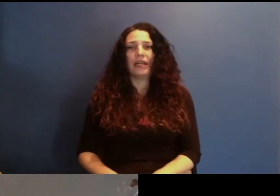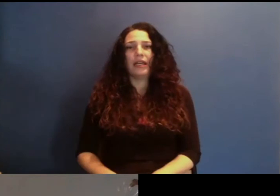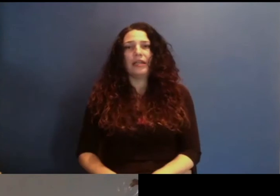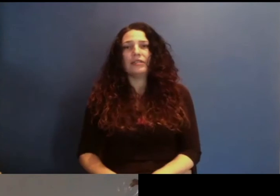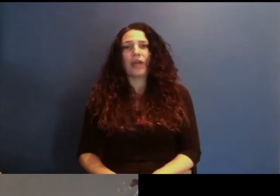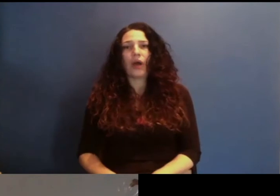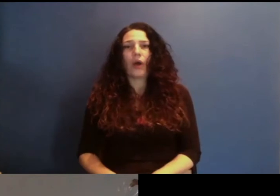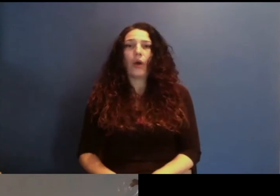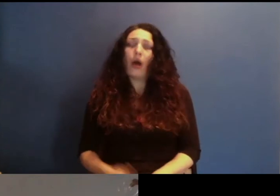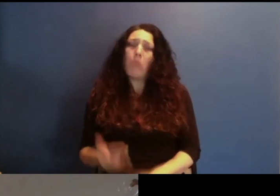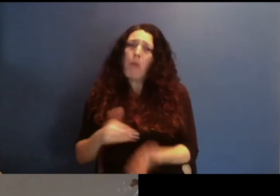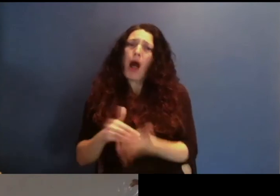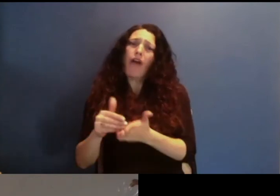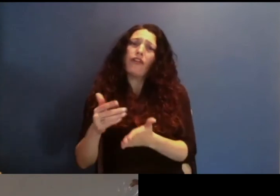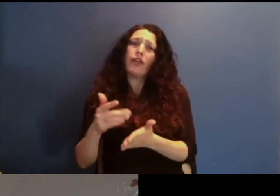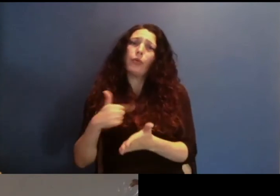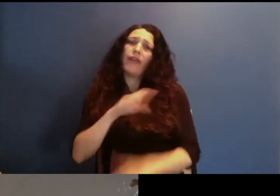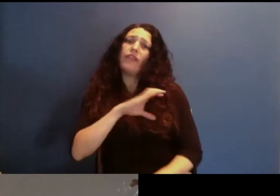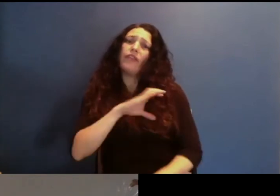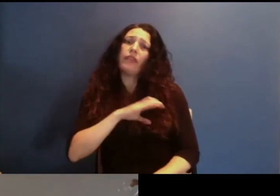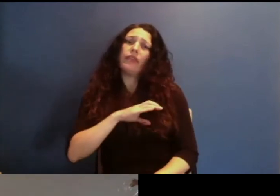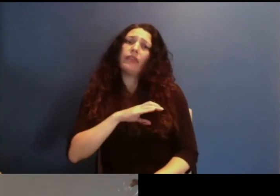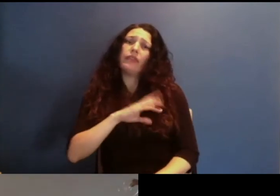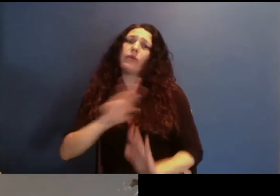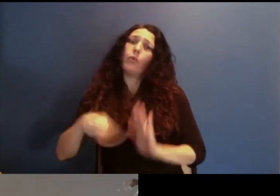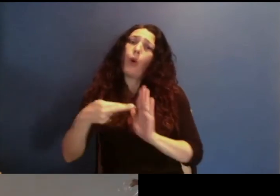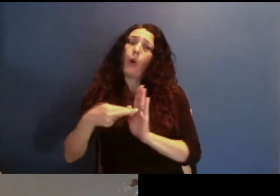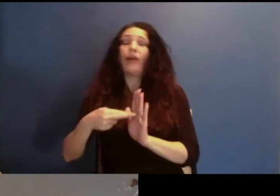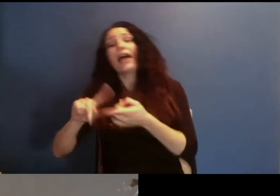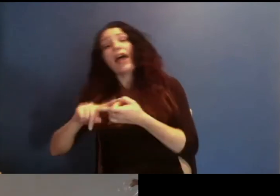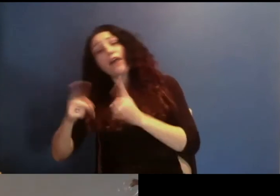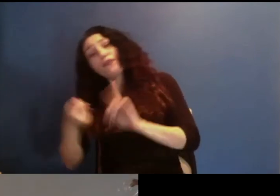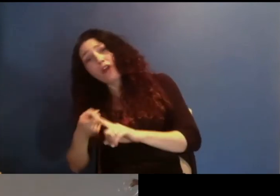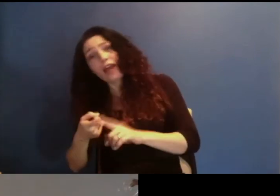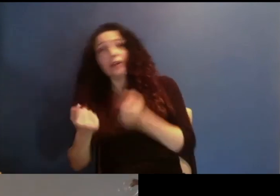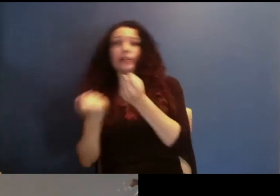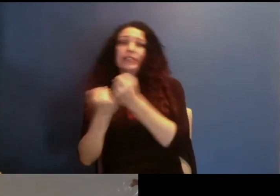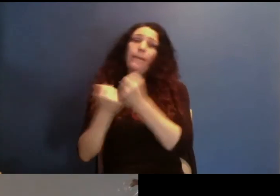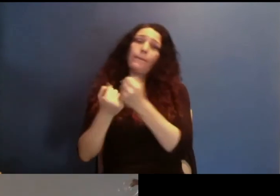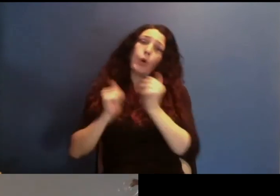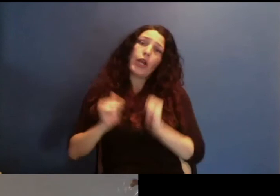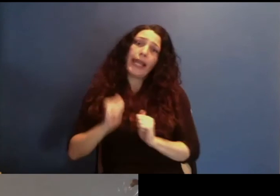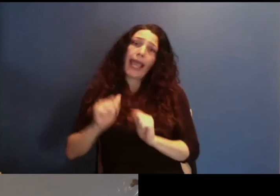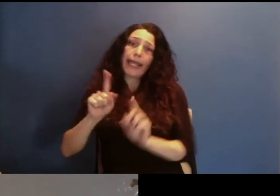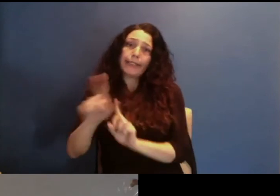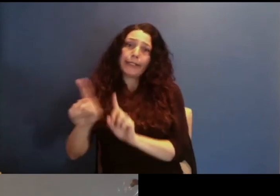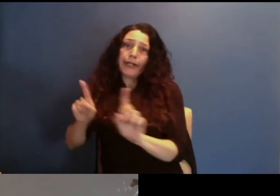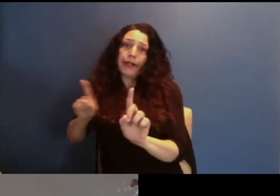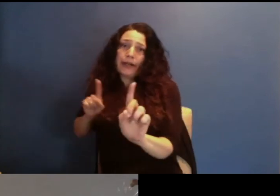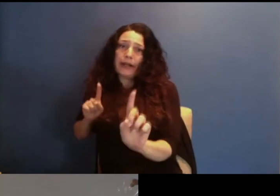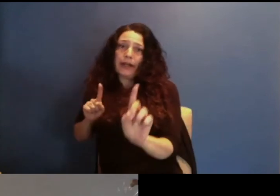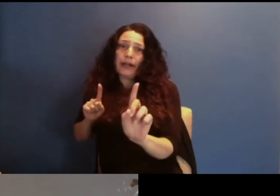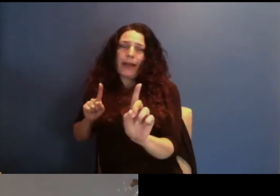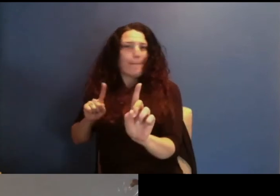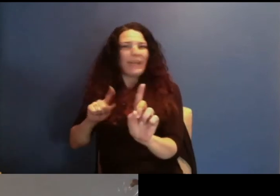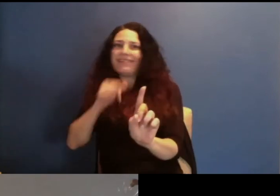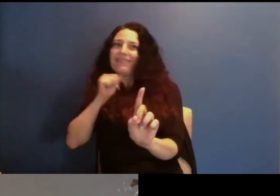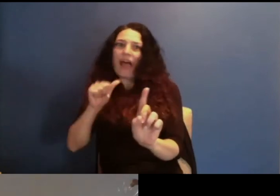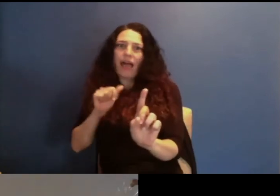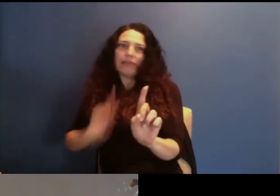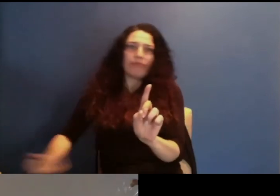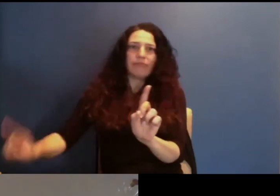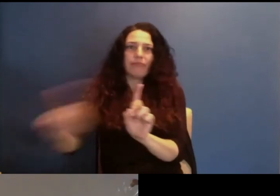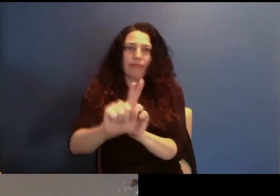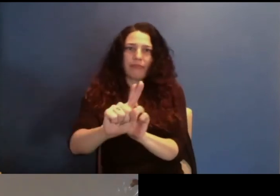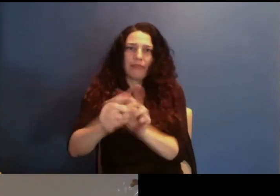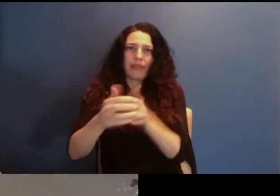friend and, have our own little storyline, whatever. But I think it's really, really difficult to still have us as the lead. I mean, think about Orange is the New